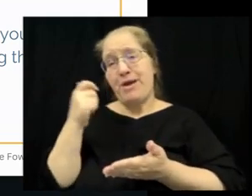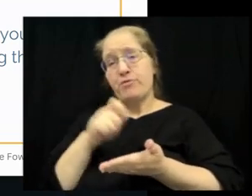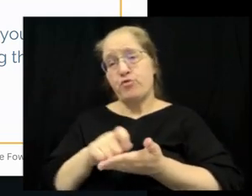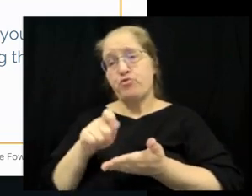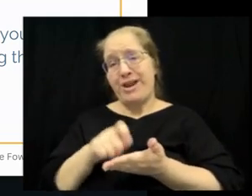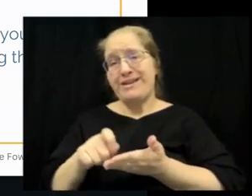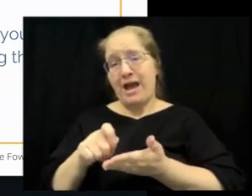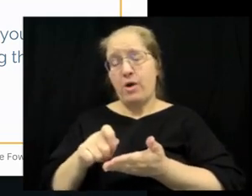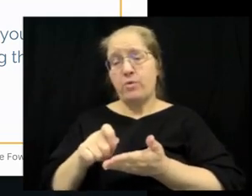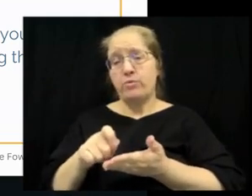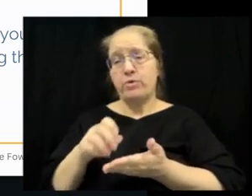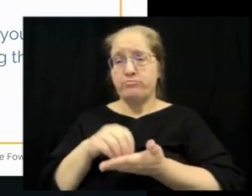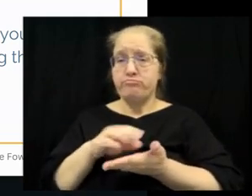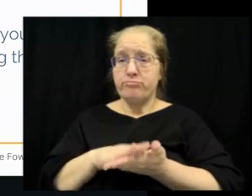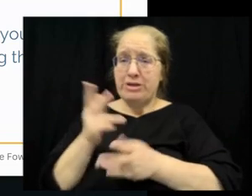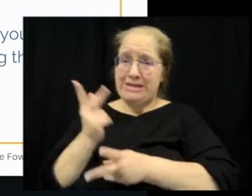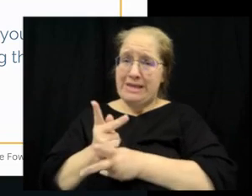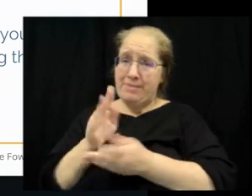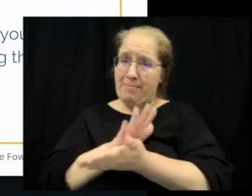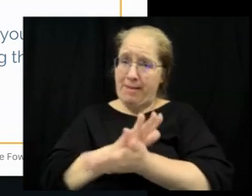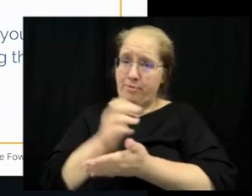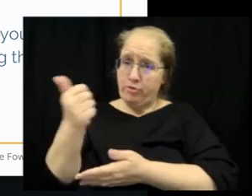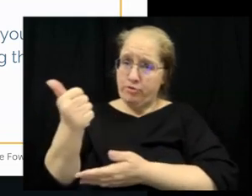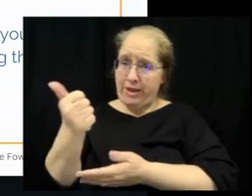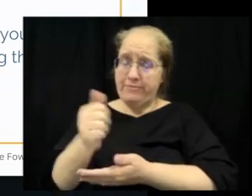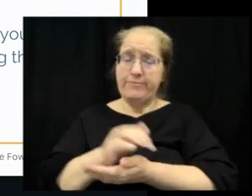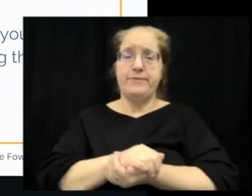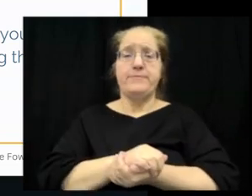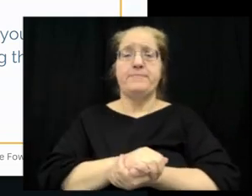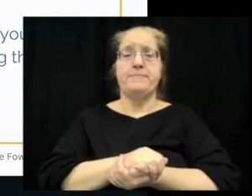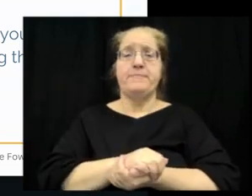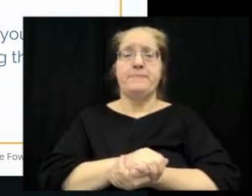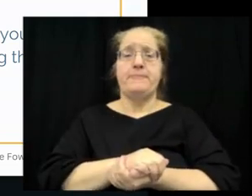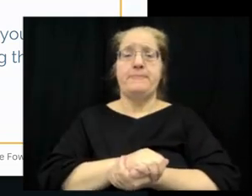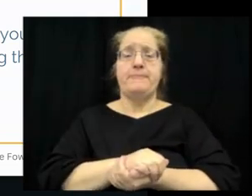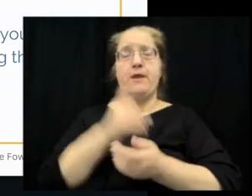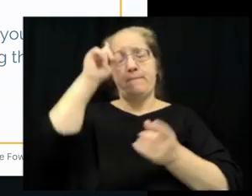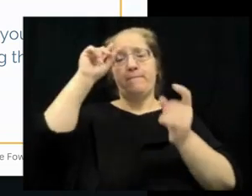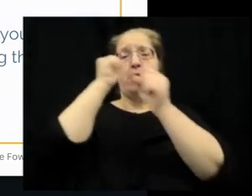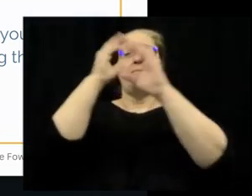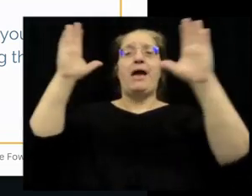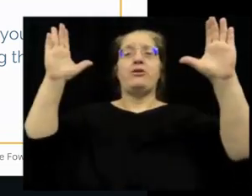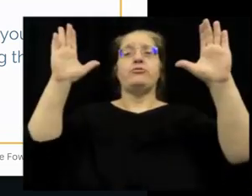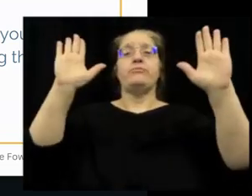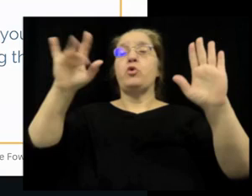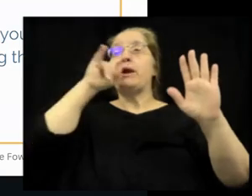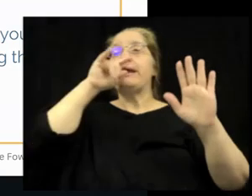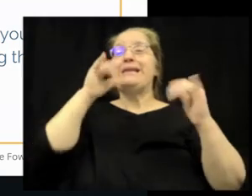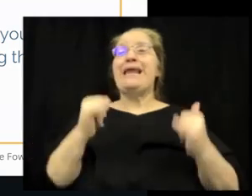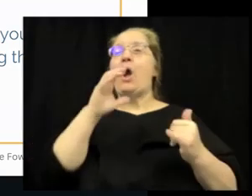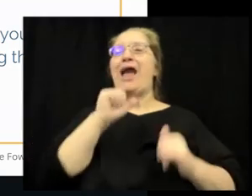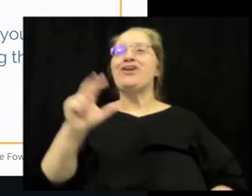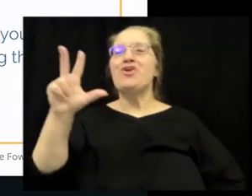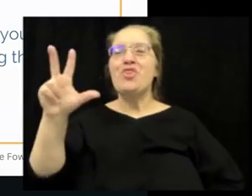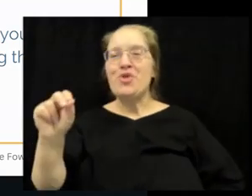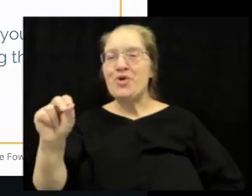can keep it for yourself, because imagine your child is 30 years old and they're